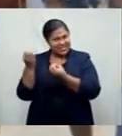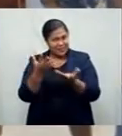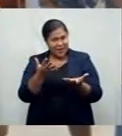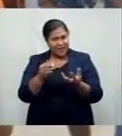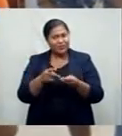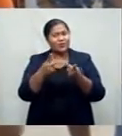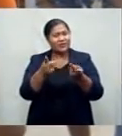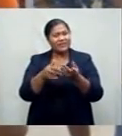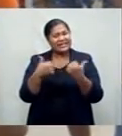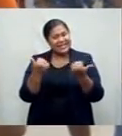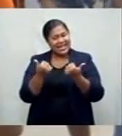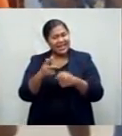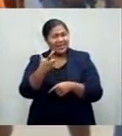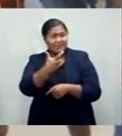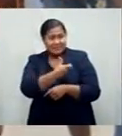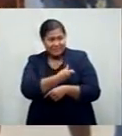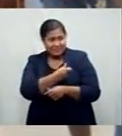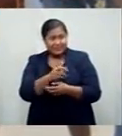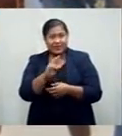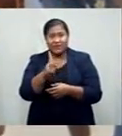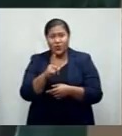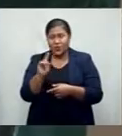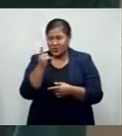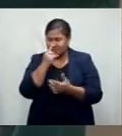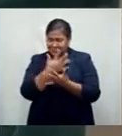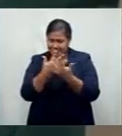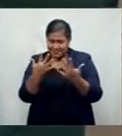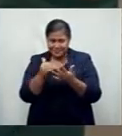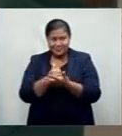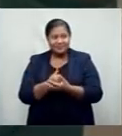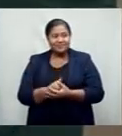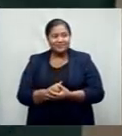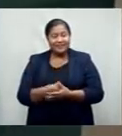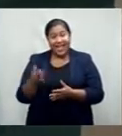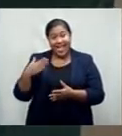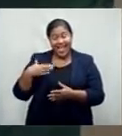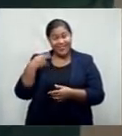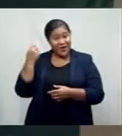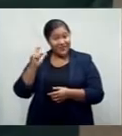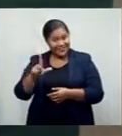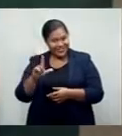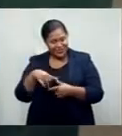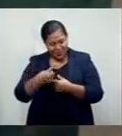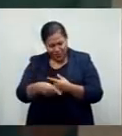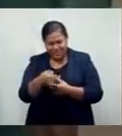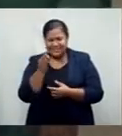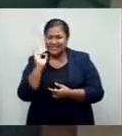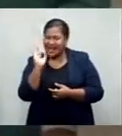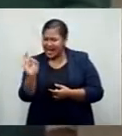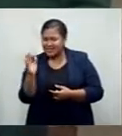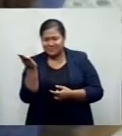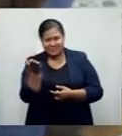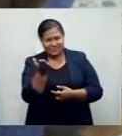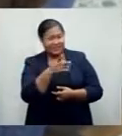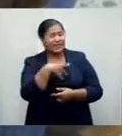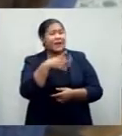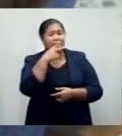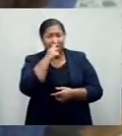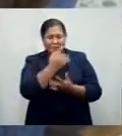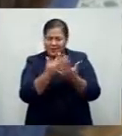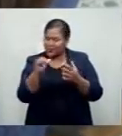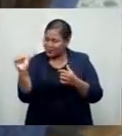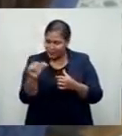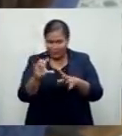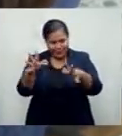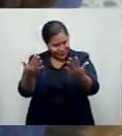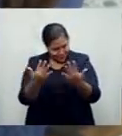provide enough vaccines for the population. Health officials in Fiji are continuously urging the public to get vaccinated, and so